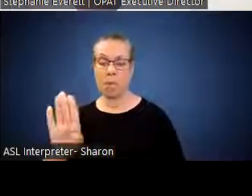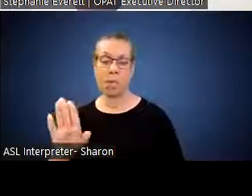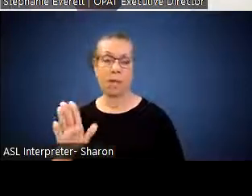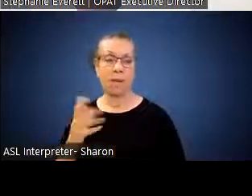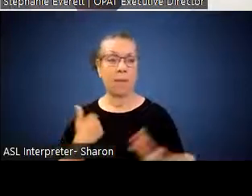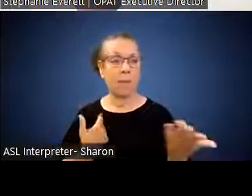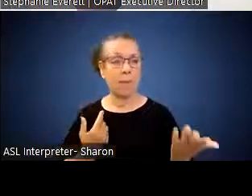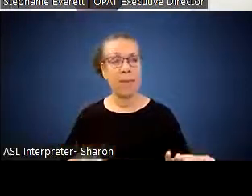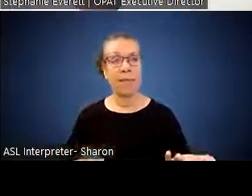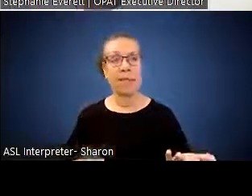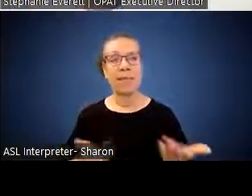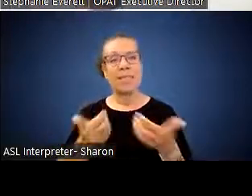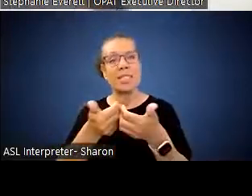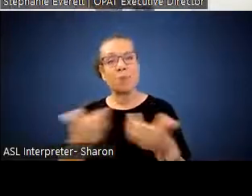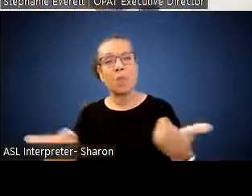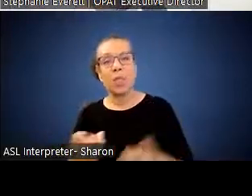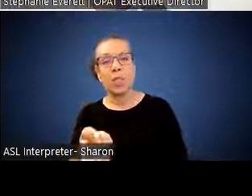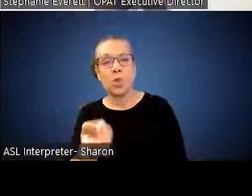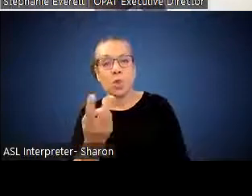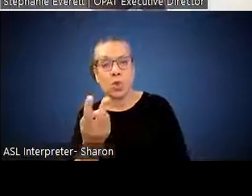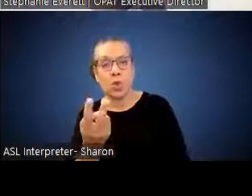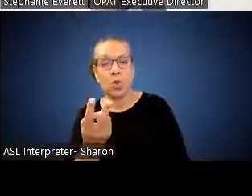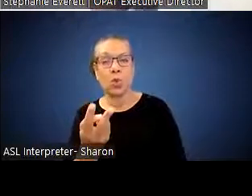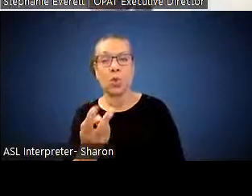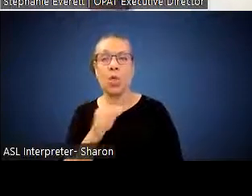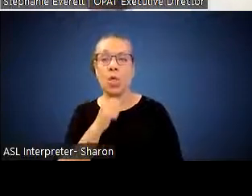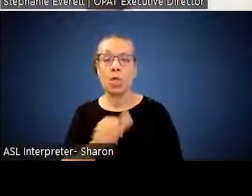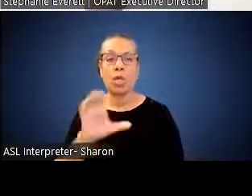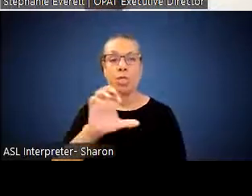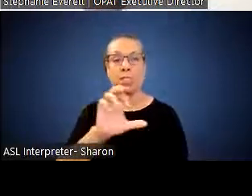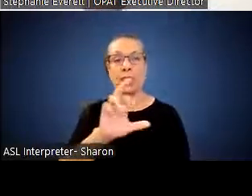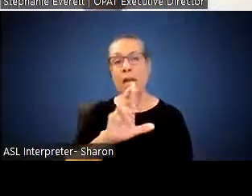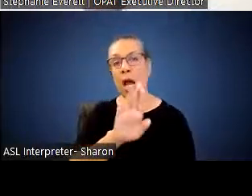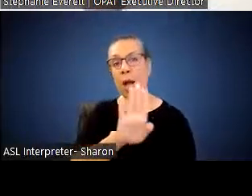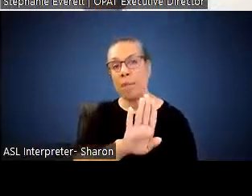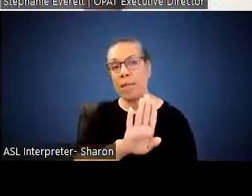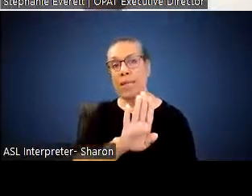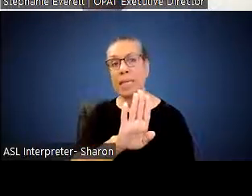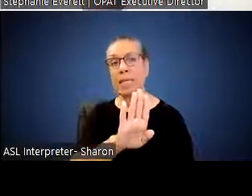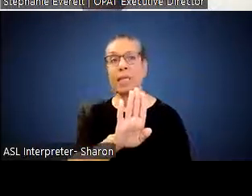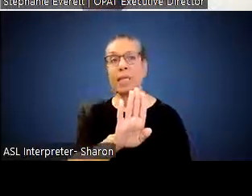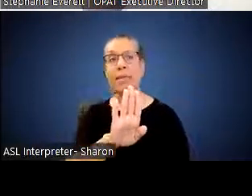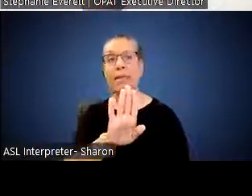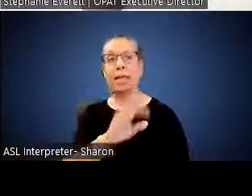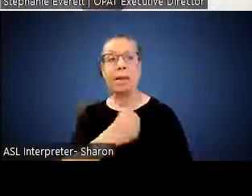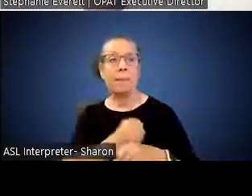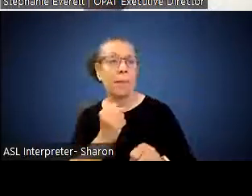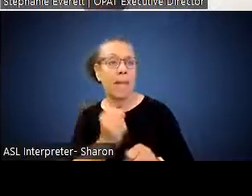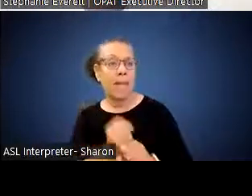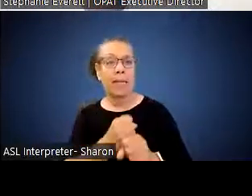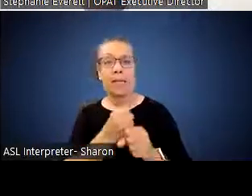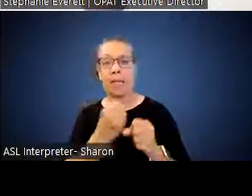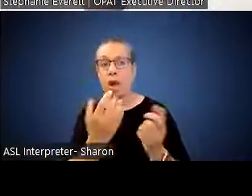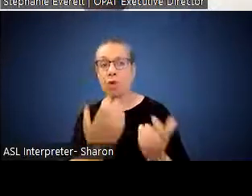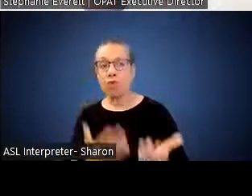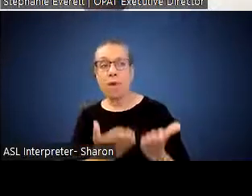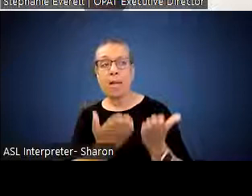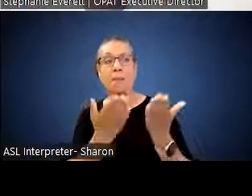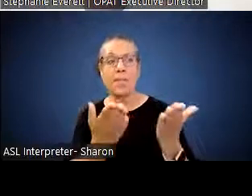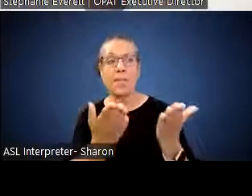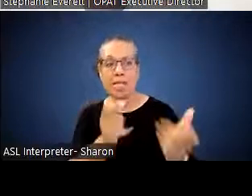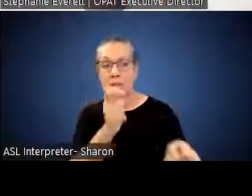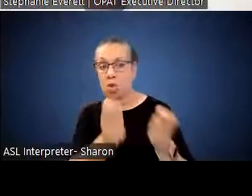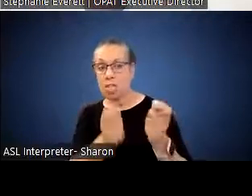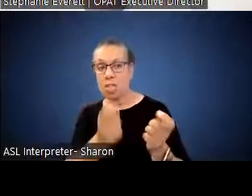it in that way, where it's not like CRB rendering some recommendation, but at least